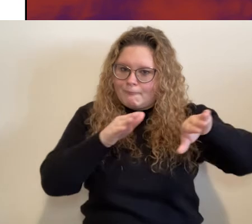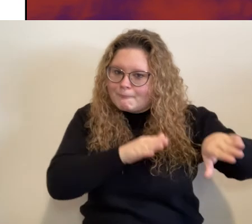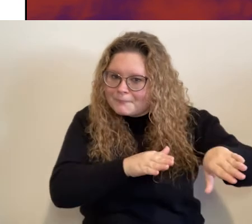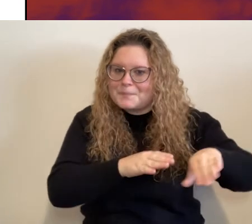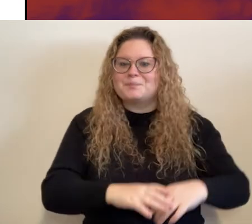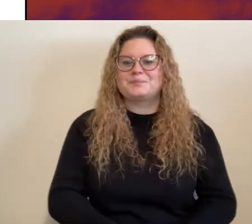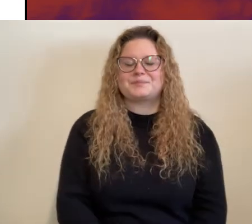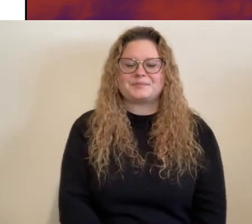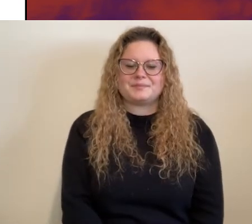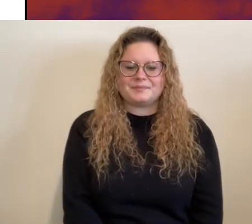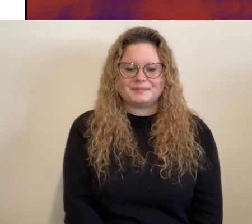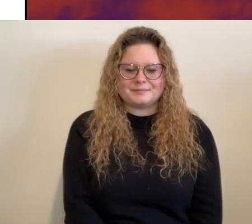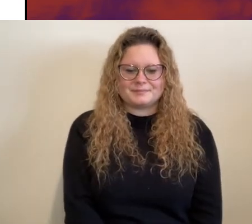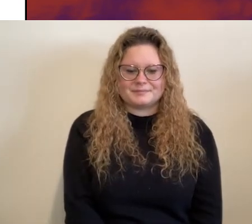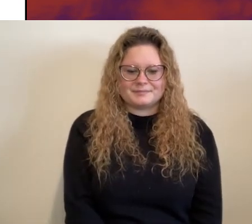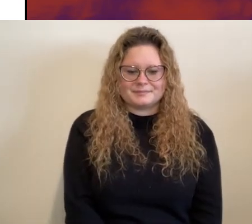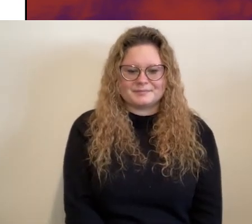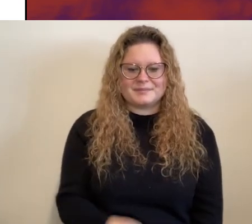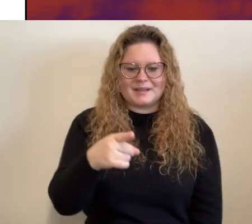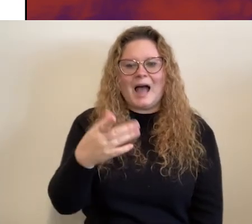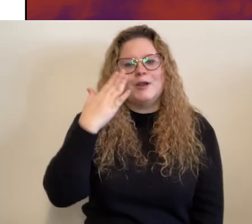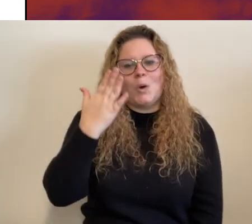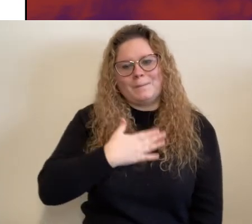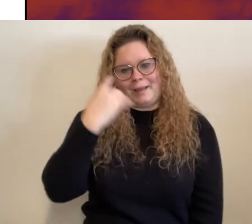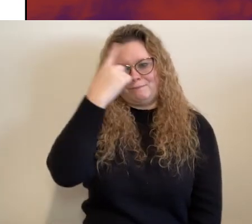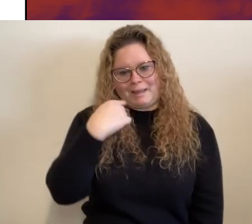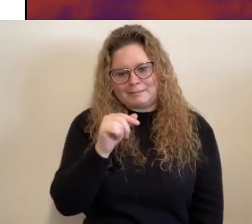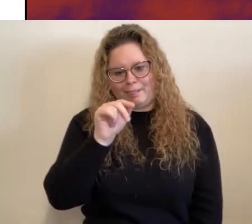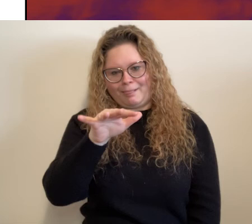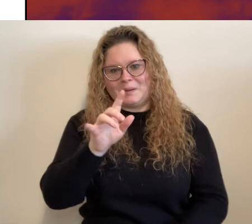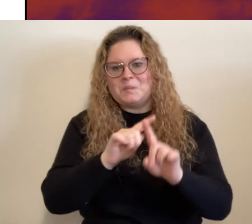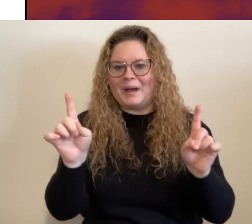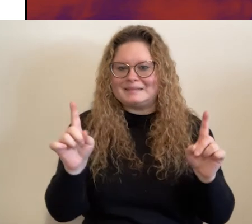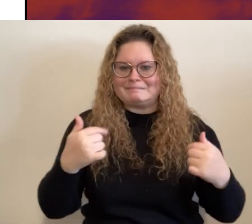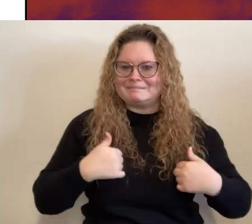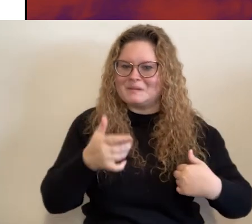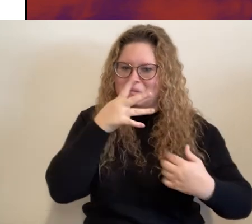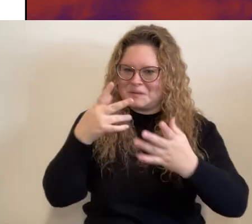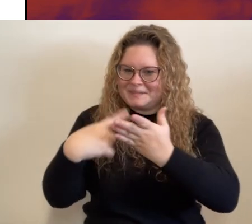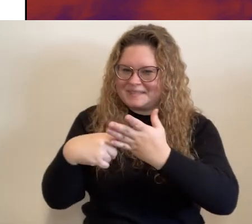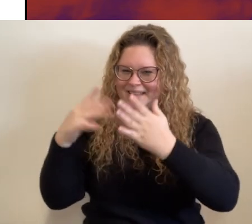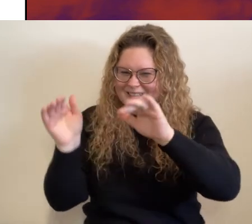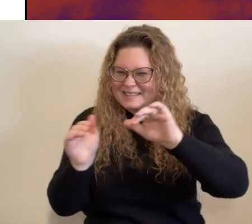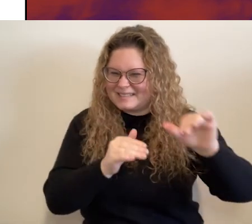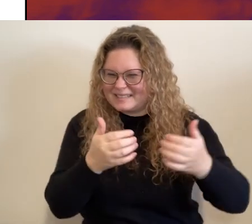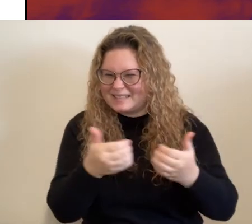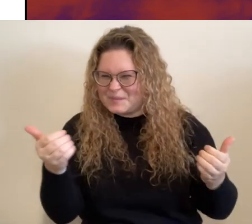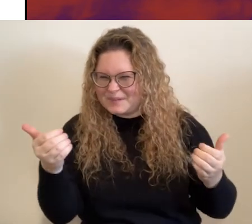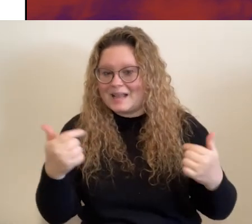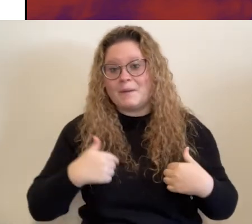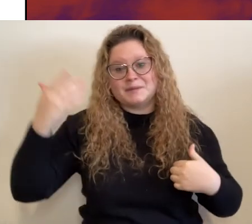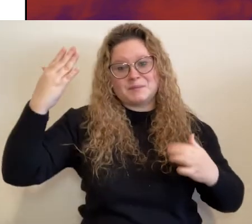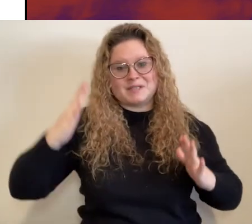We'll move into other things, even though, look, there's me. So I was a presenter for 5 seconds. Okay,